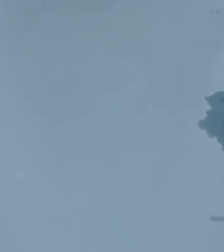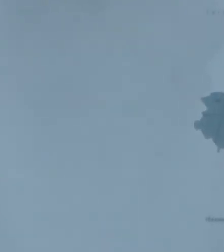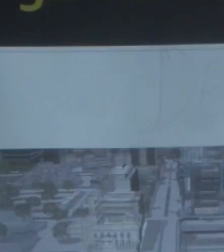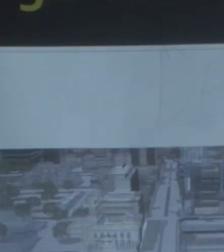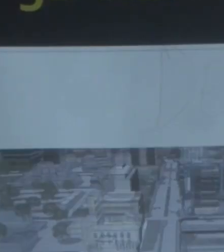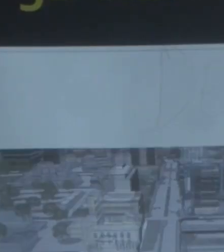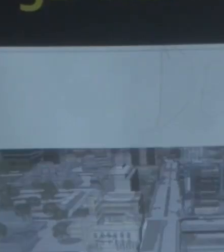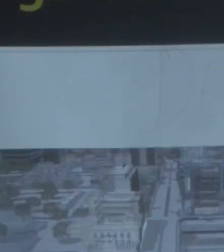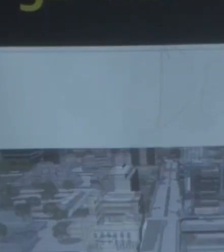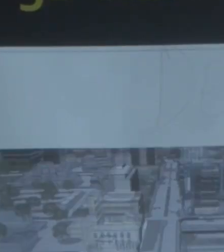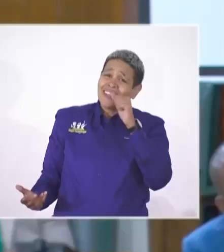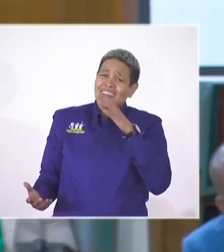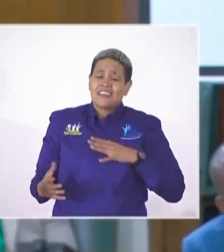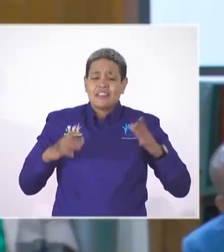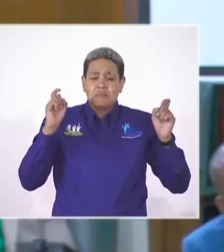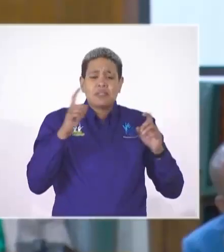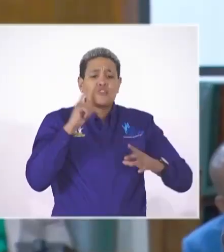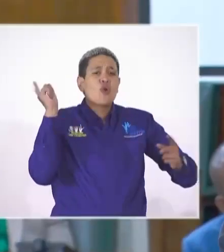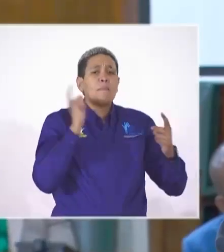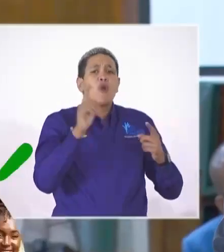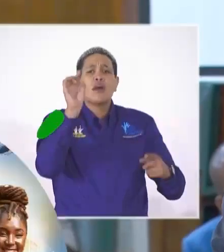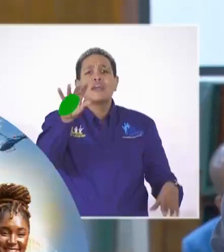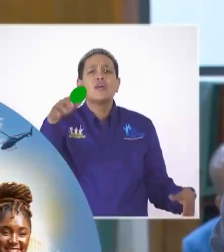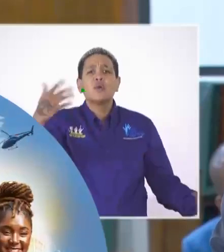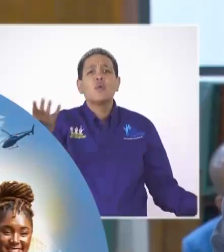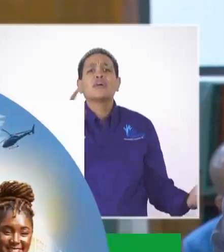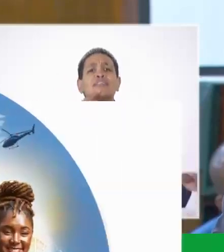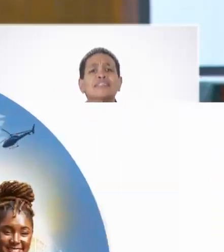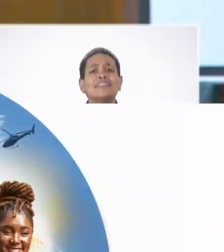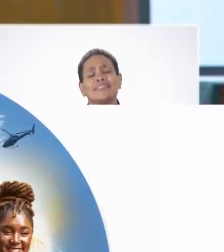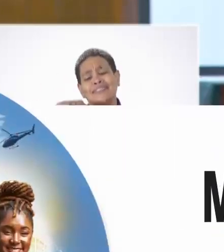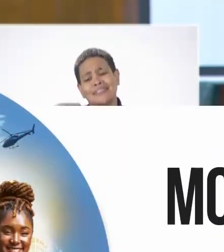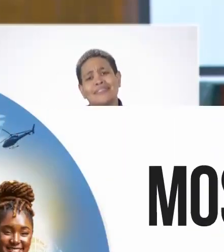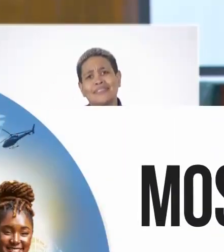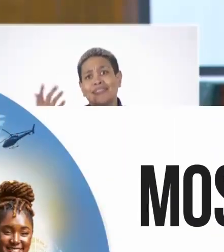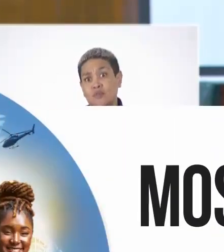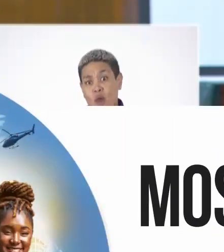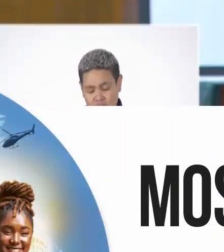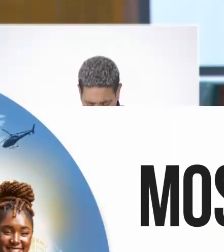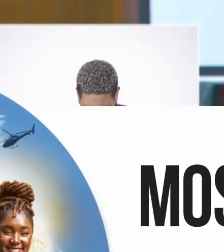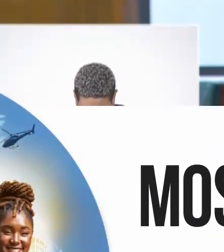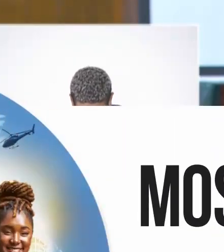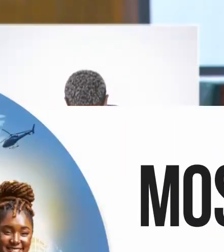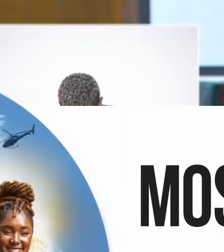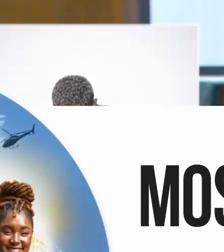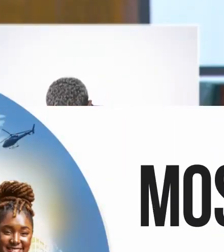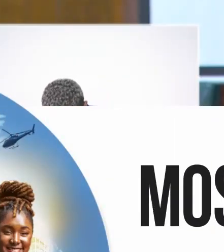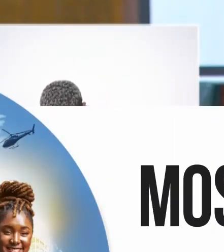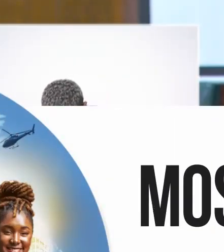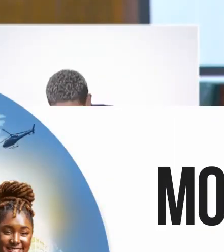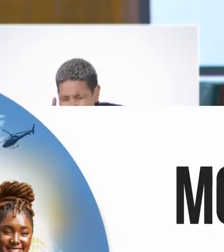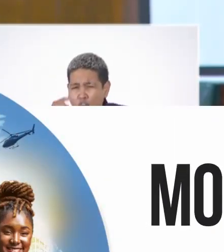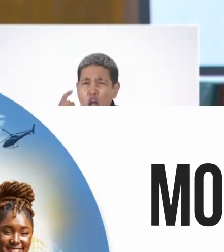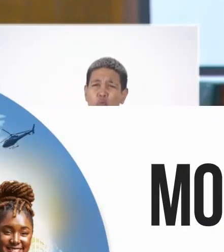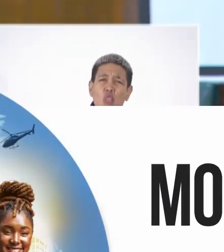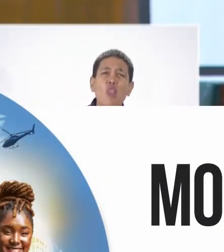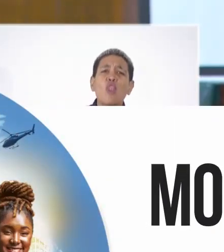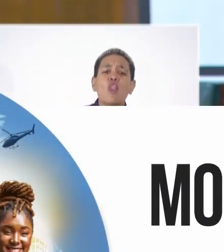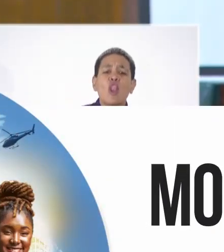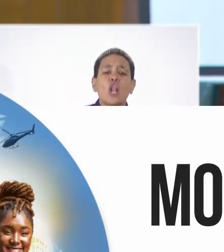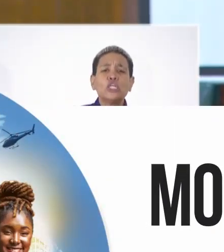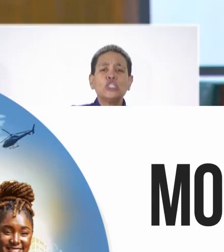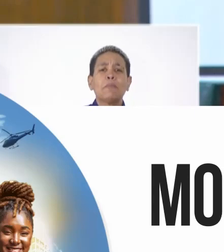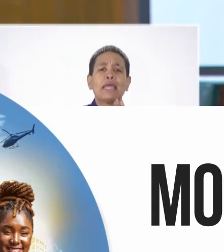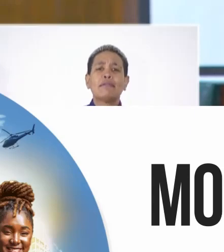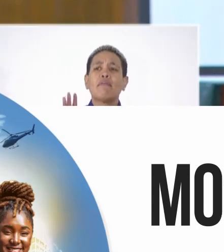effectively. The point I want to make by highlighting this industry is that there is always a lot of talk about Jamaica's